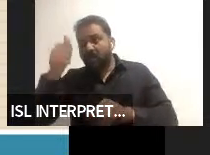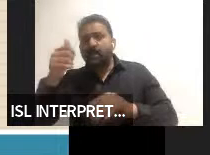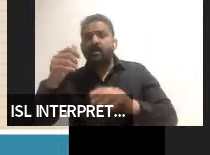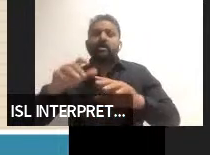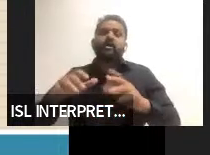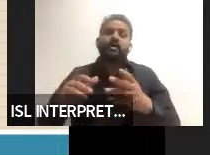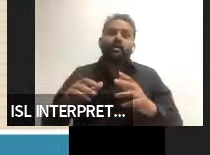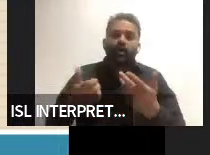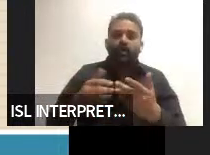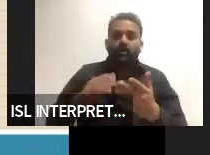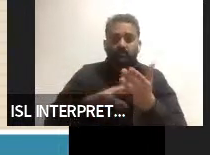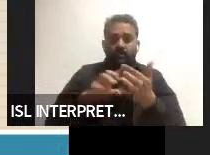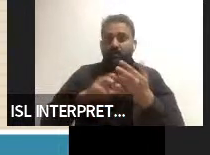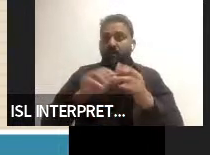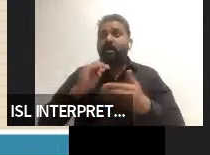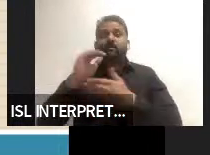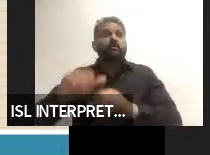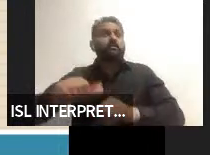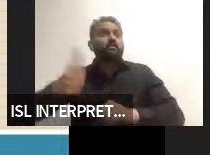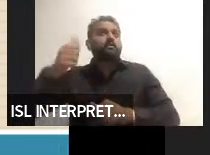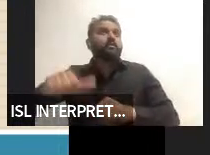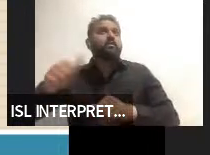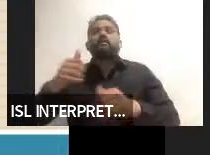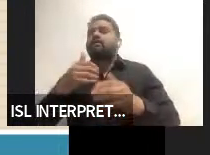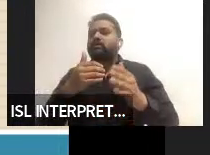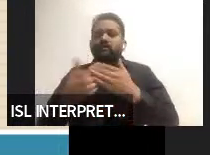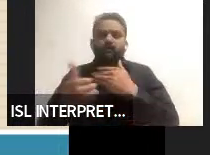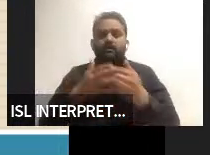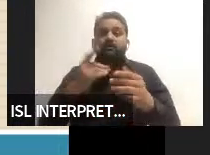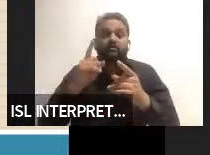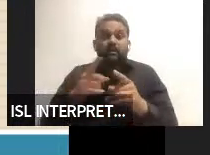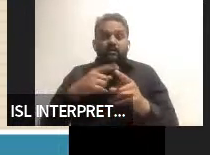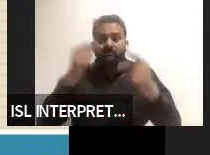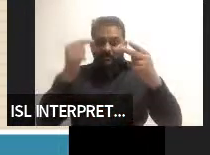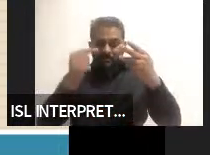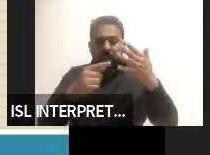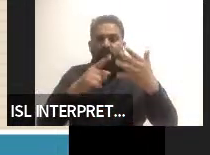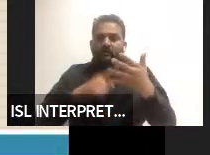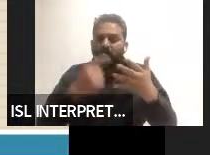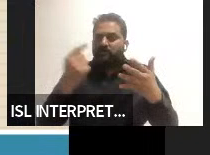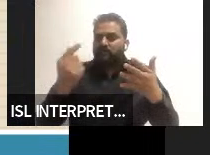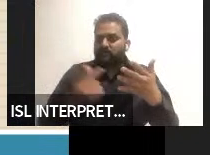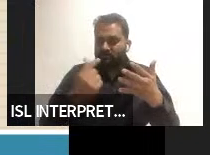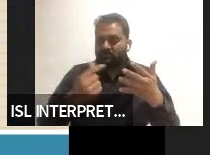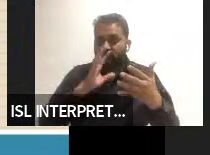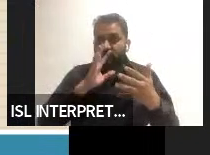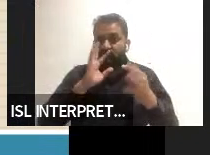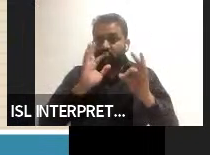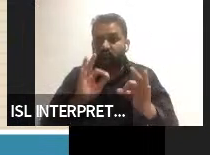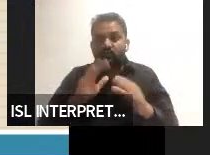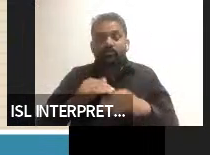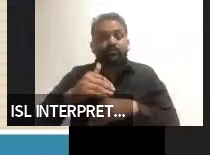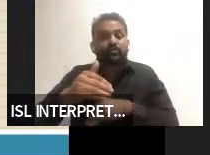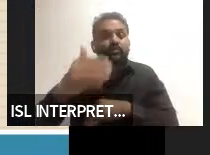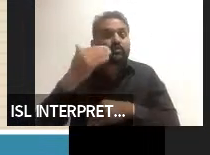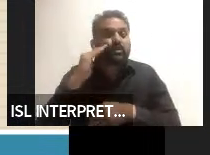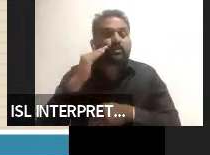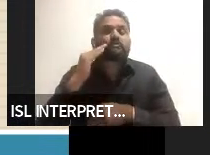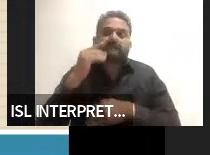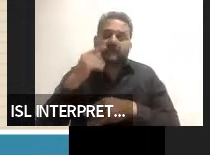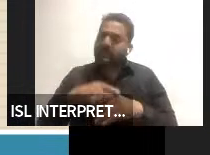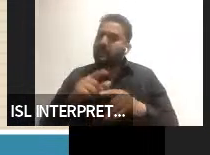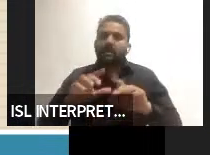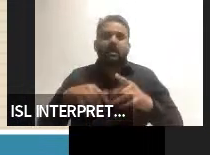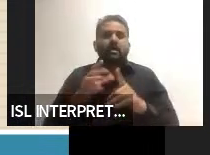win the memoranda award or not, will also be dependent on these things. When the two memoranda are very close, then that's how it is